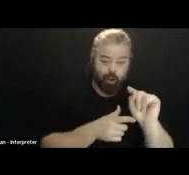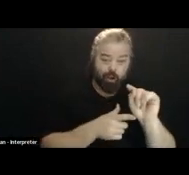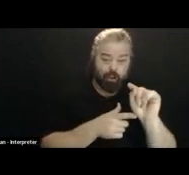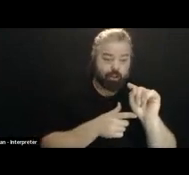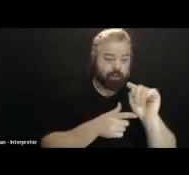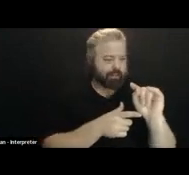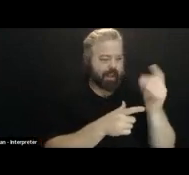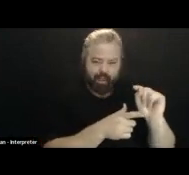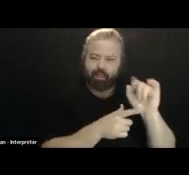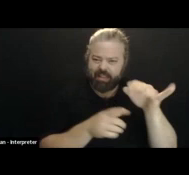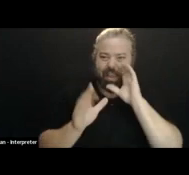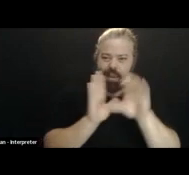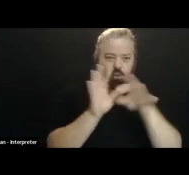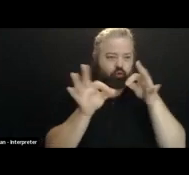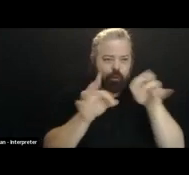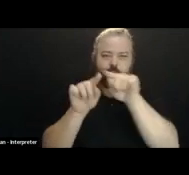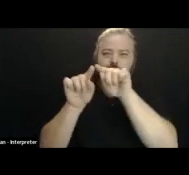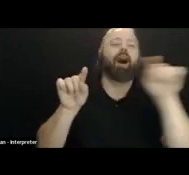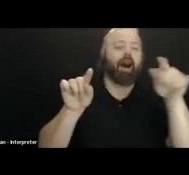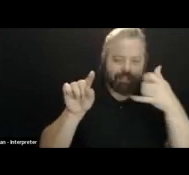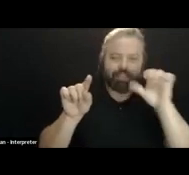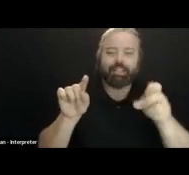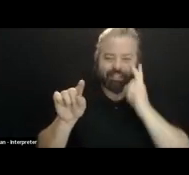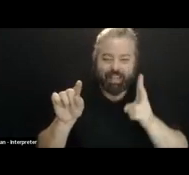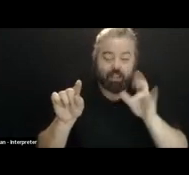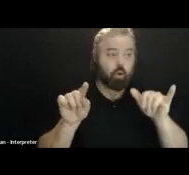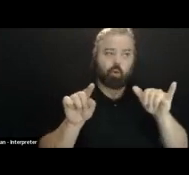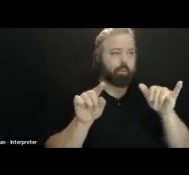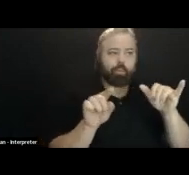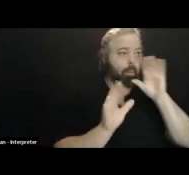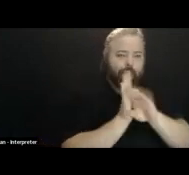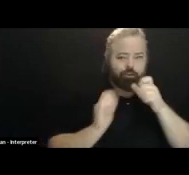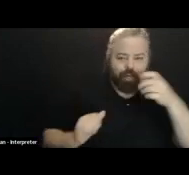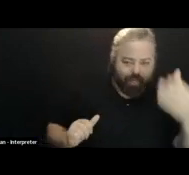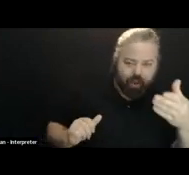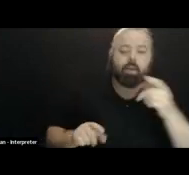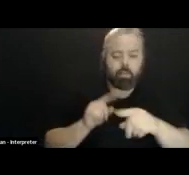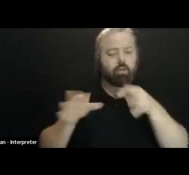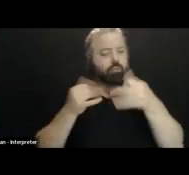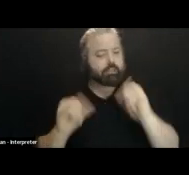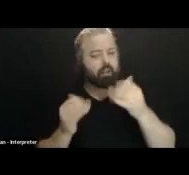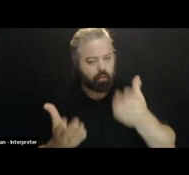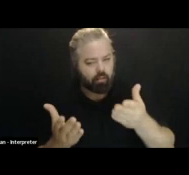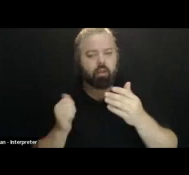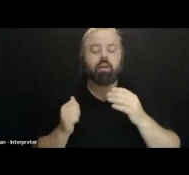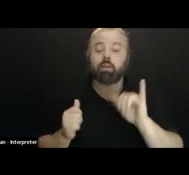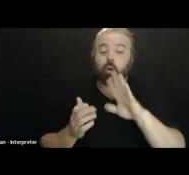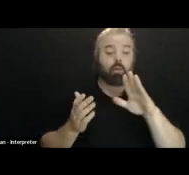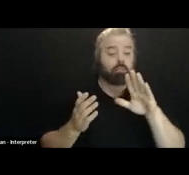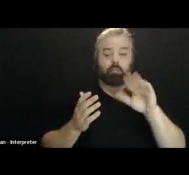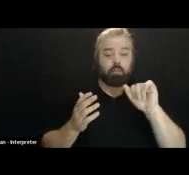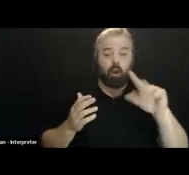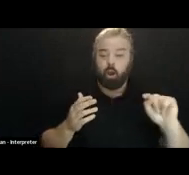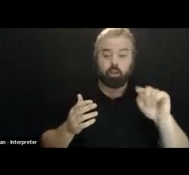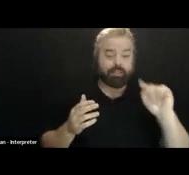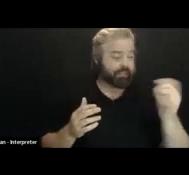of accepted the ability to view those images. So again, alt text is not an extra step.